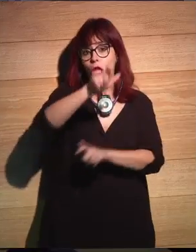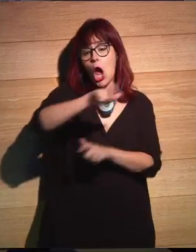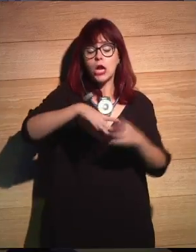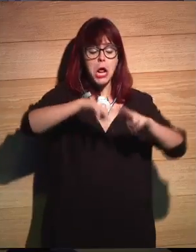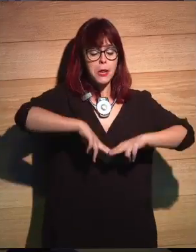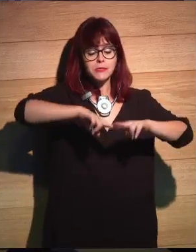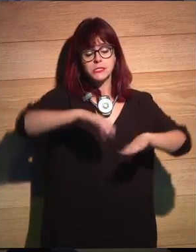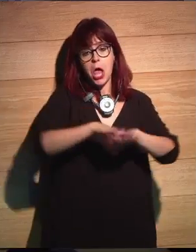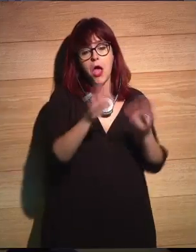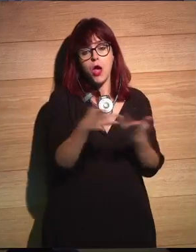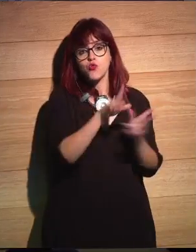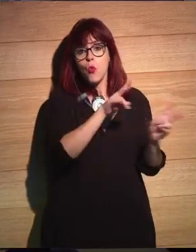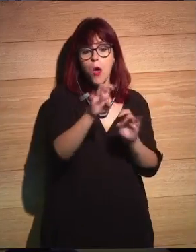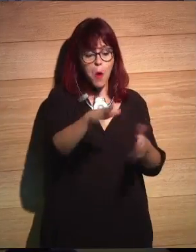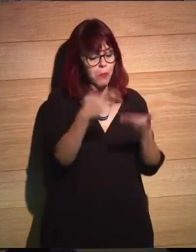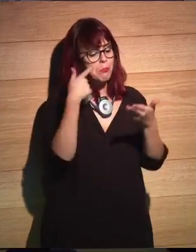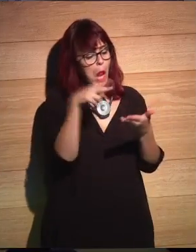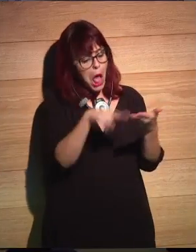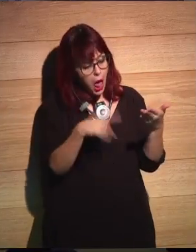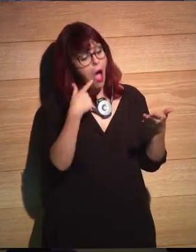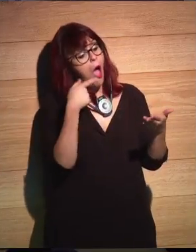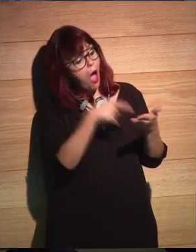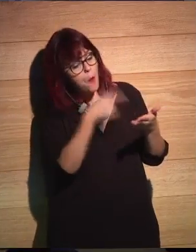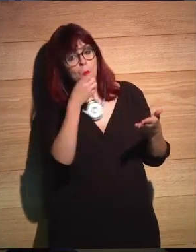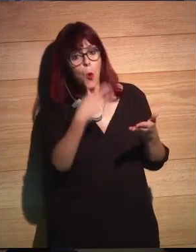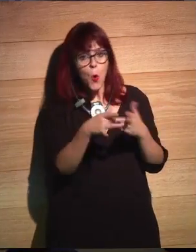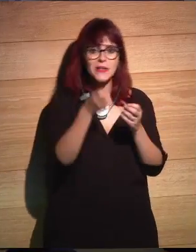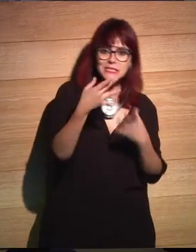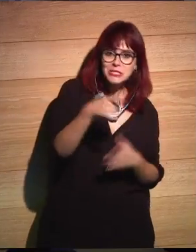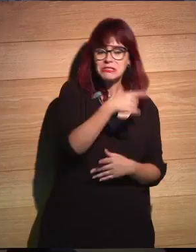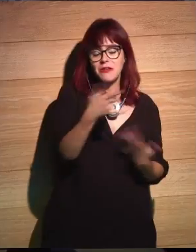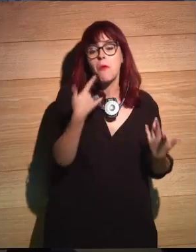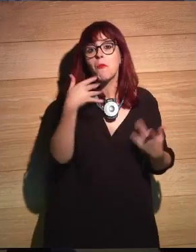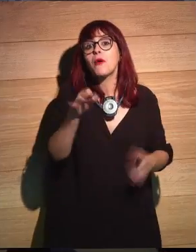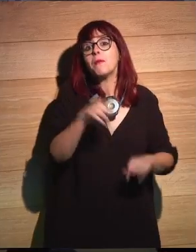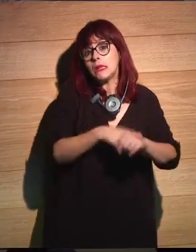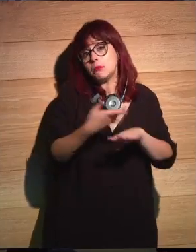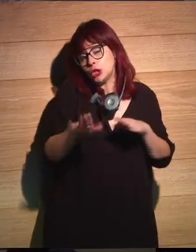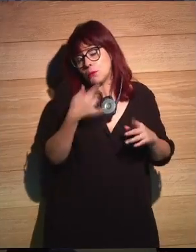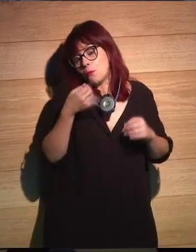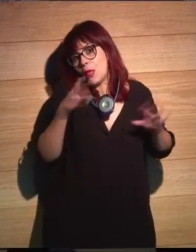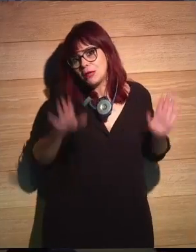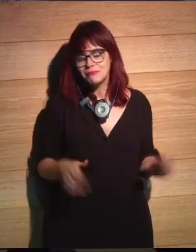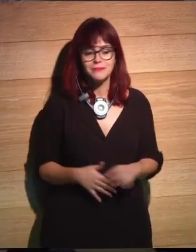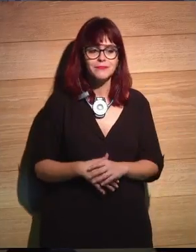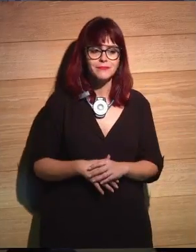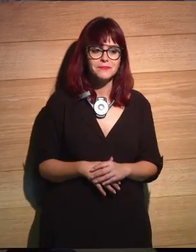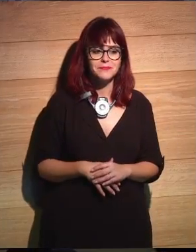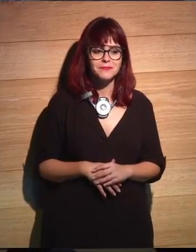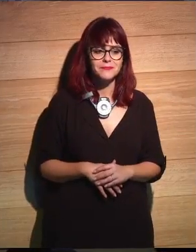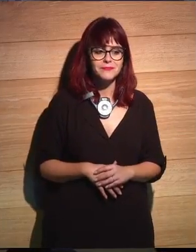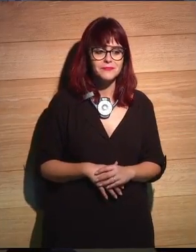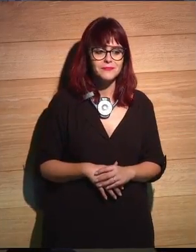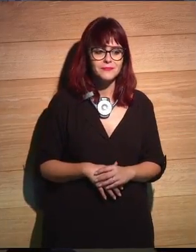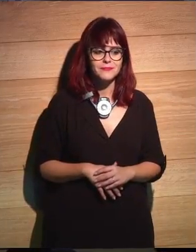yeah, this looks good, and they're calling. Yeah, but and